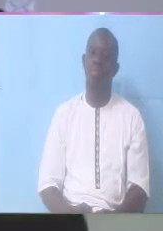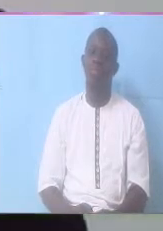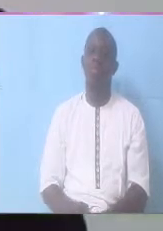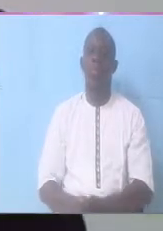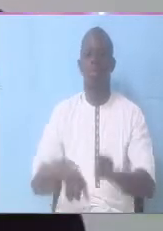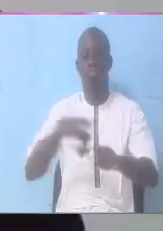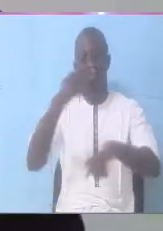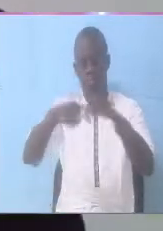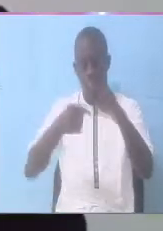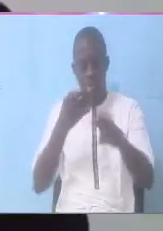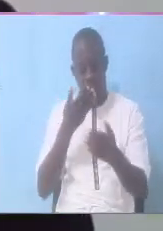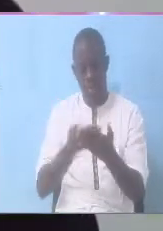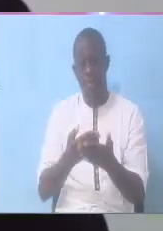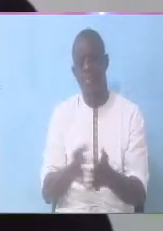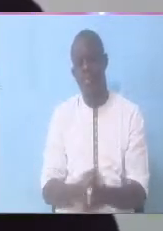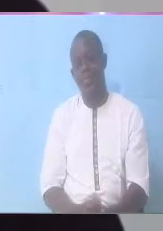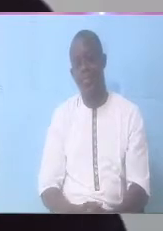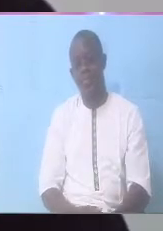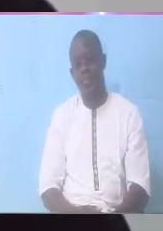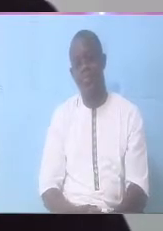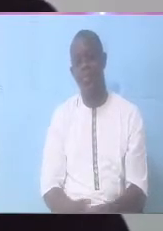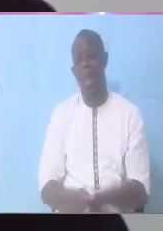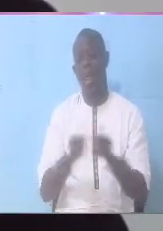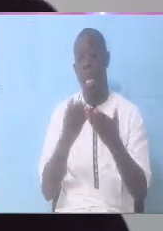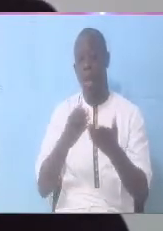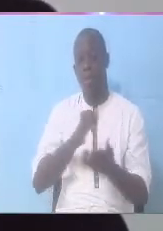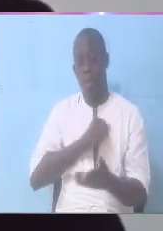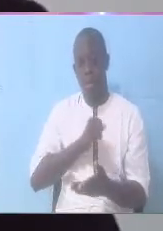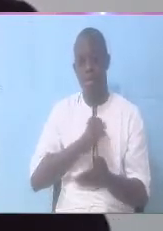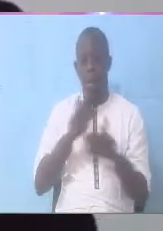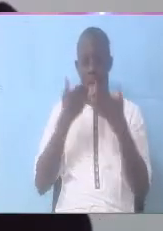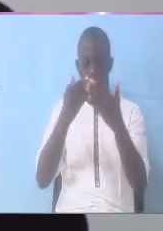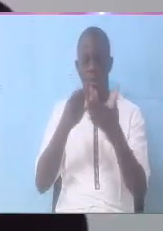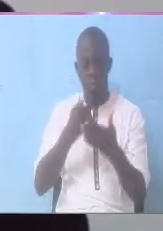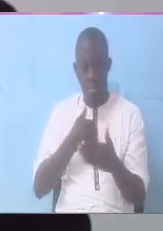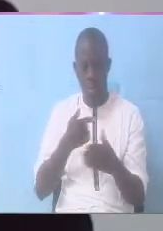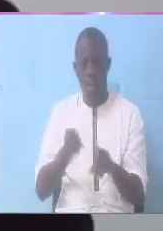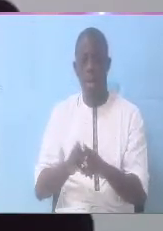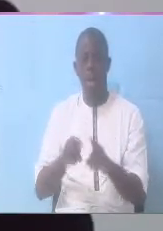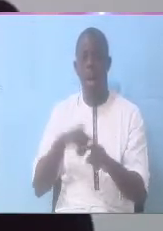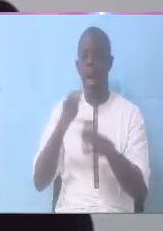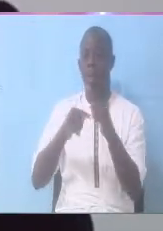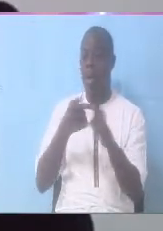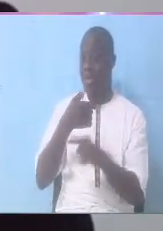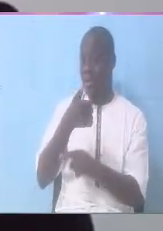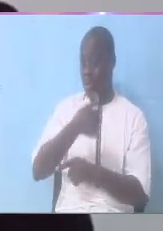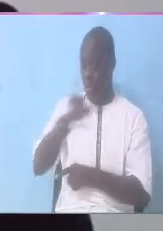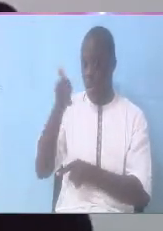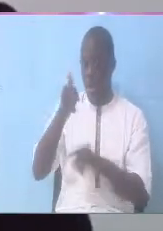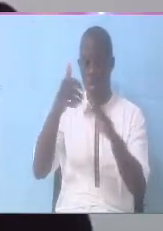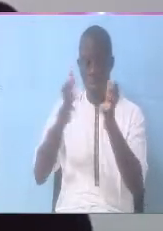Proceed, please. Exactly. So he said with this other batch, a